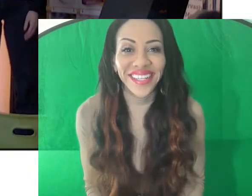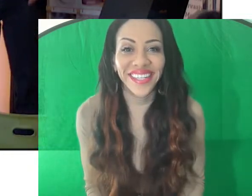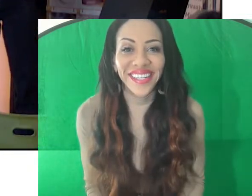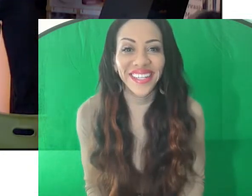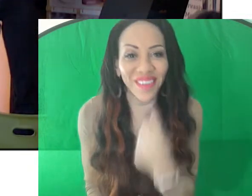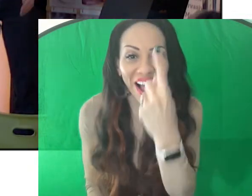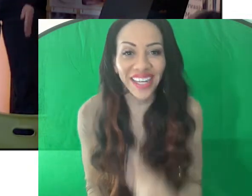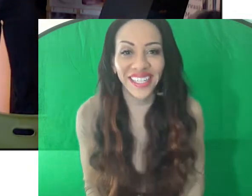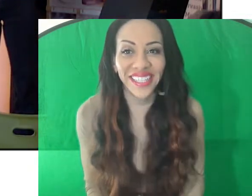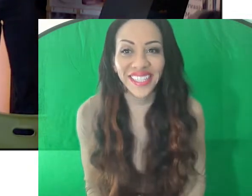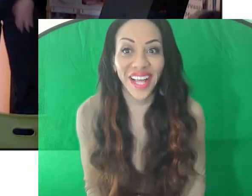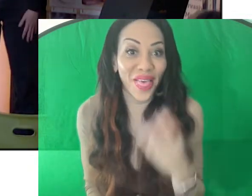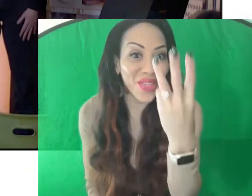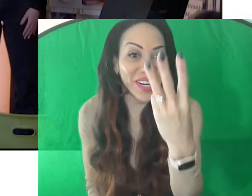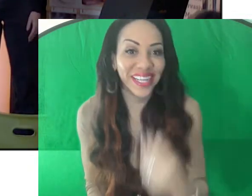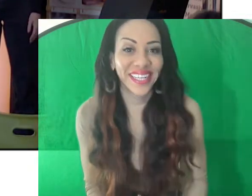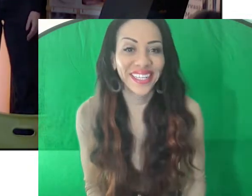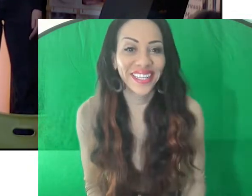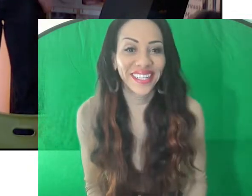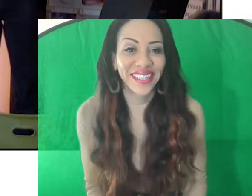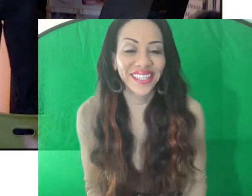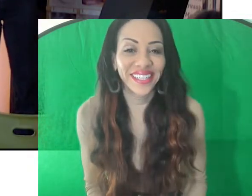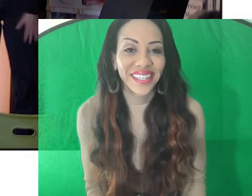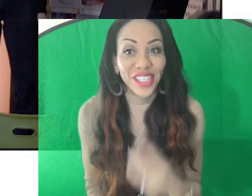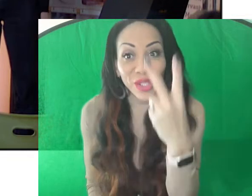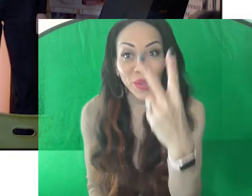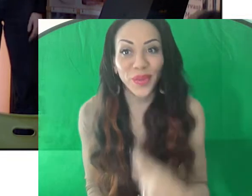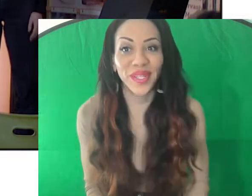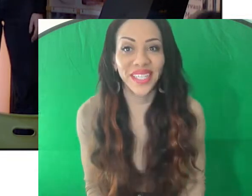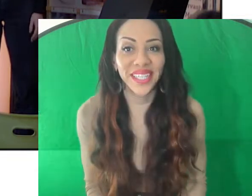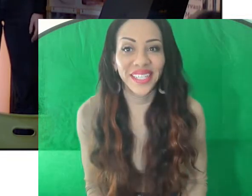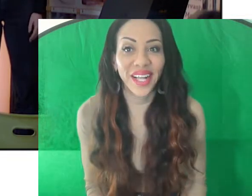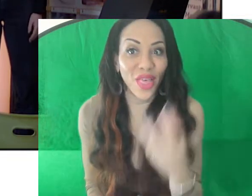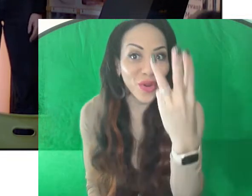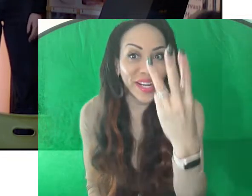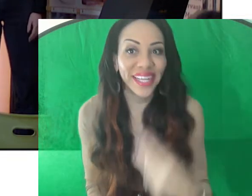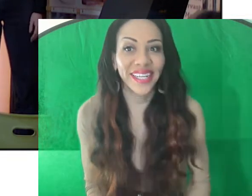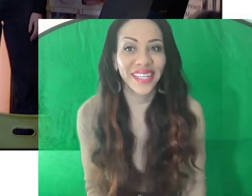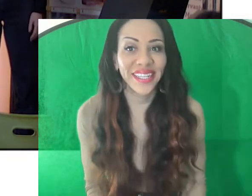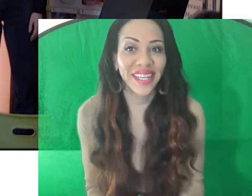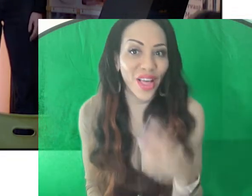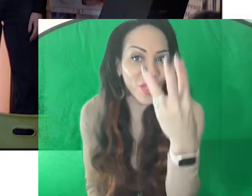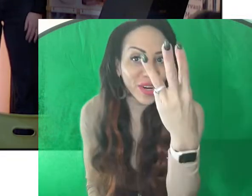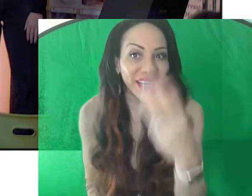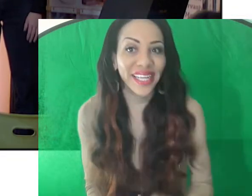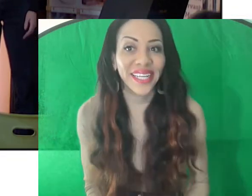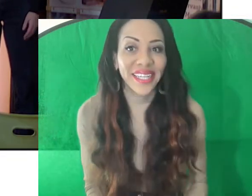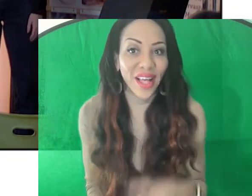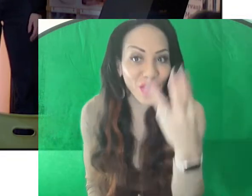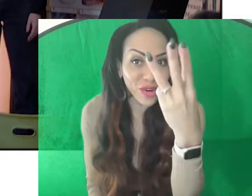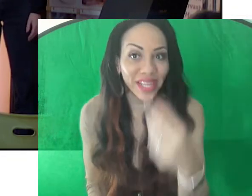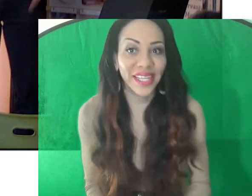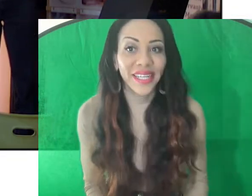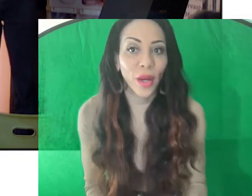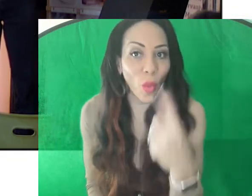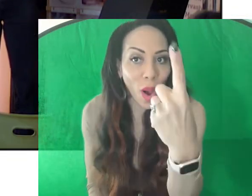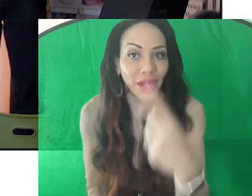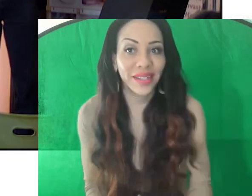1, 3, 2, 3, 3, 3,